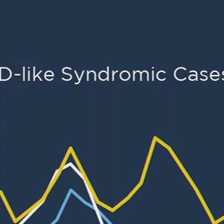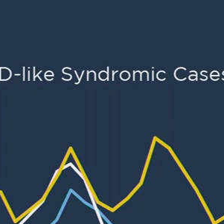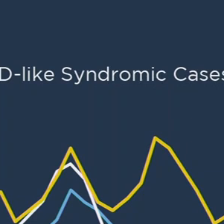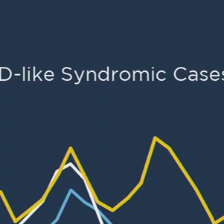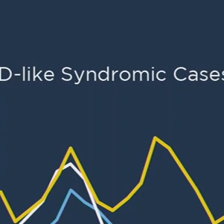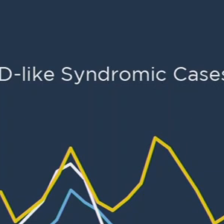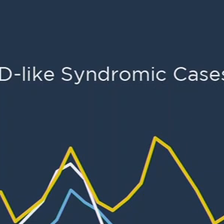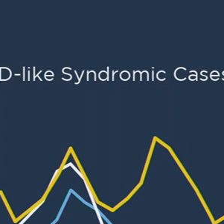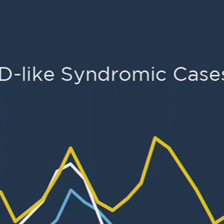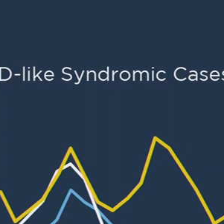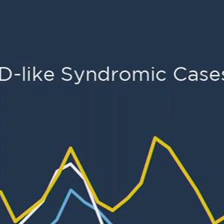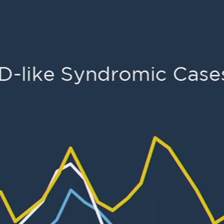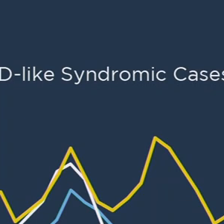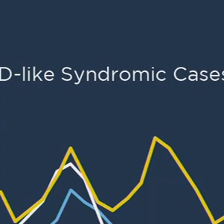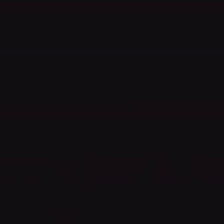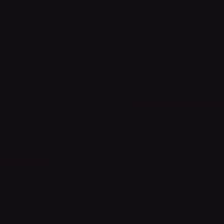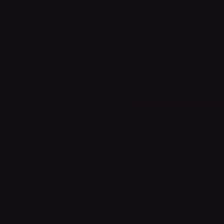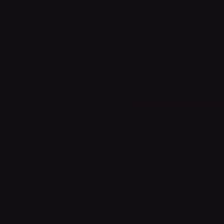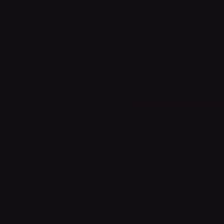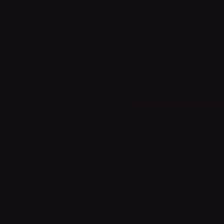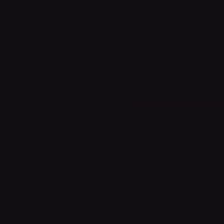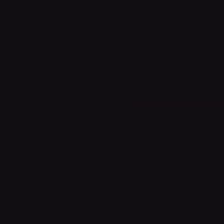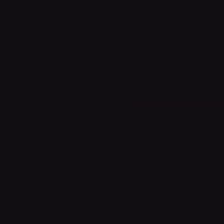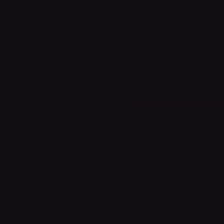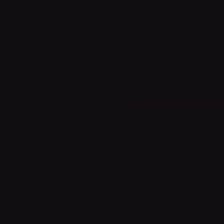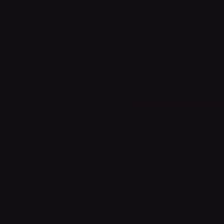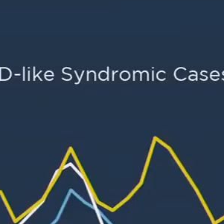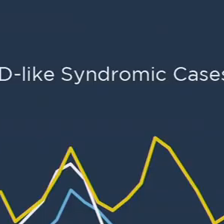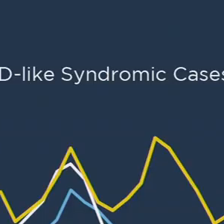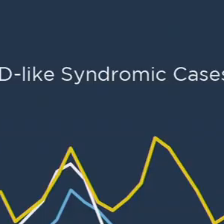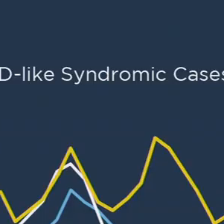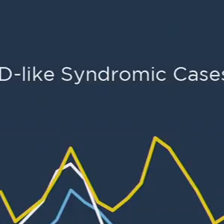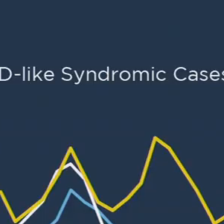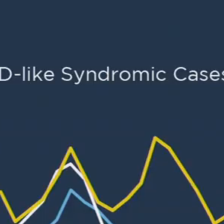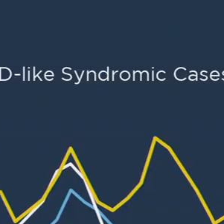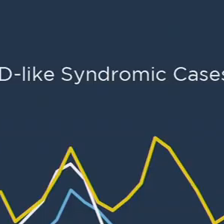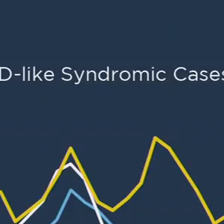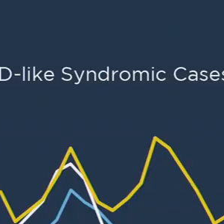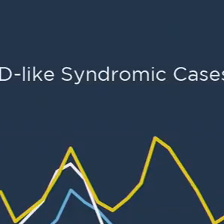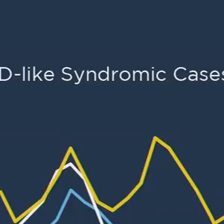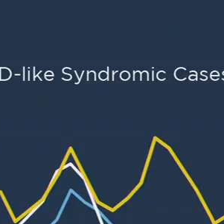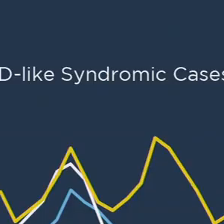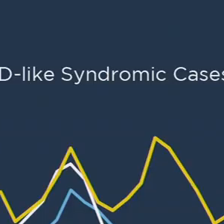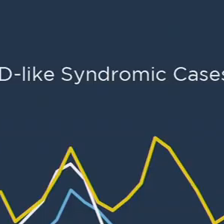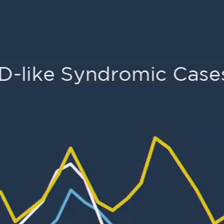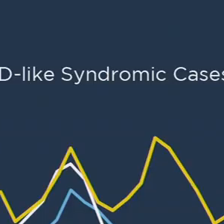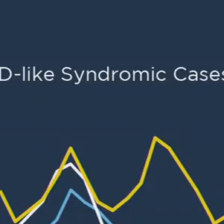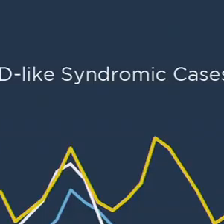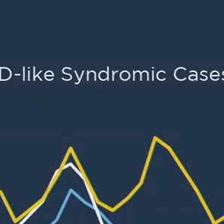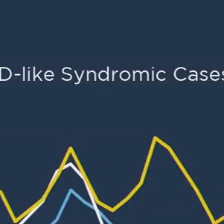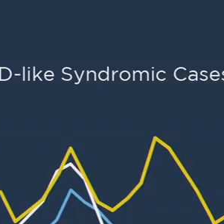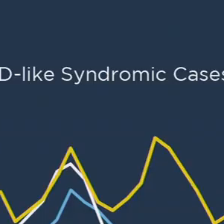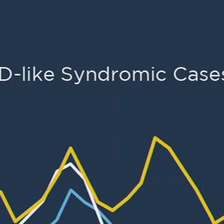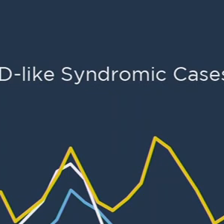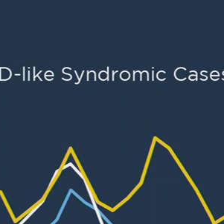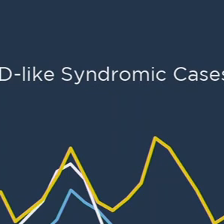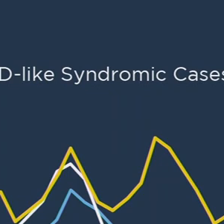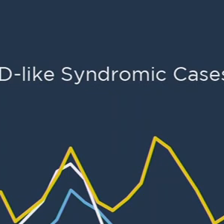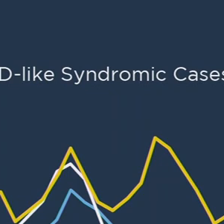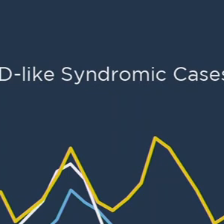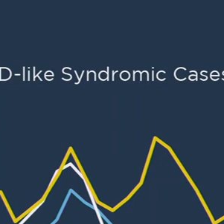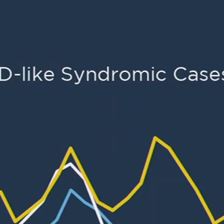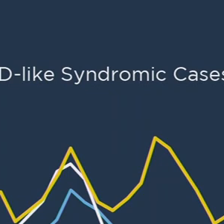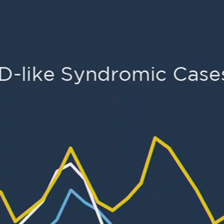I draw your attention to the yellow line. What you want to see in the yellow line is right towards the end, our